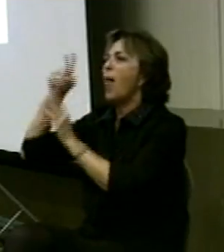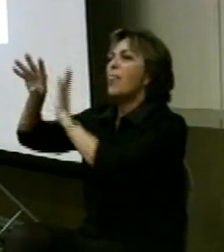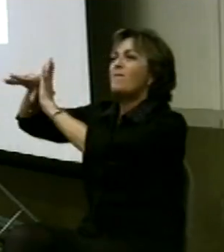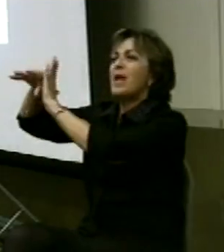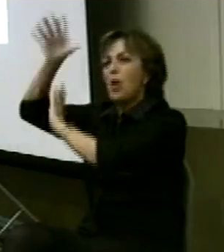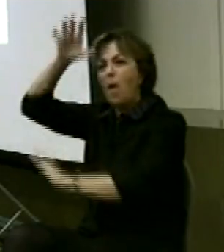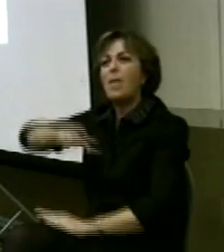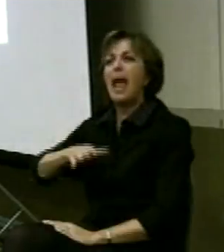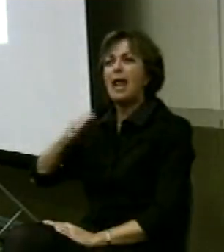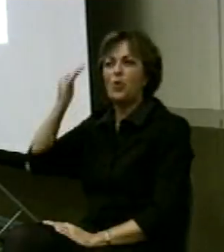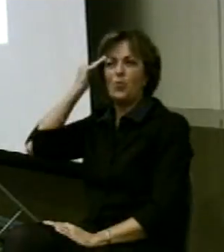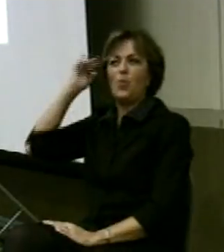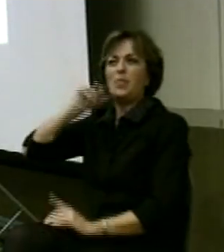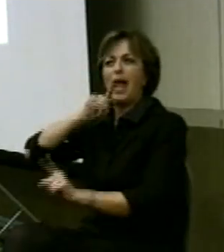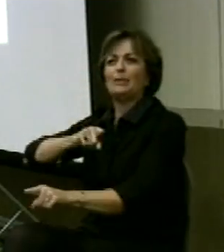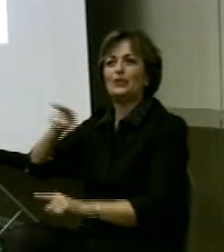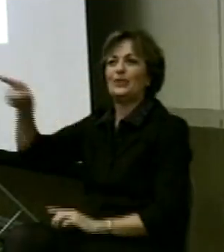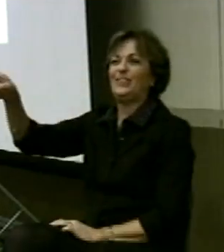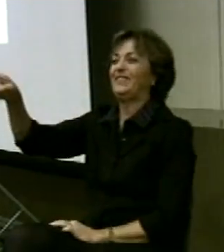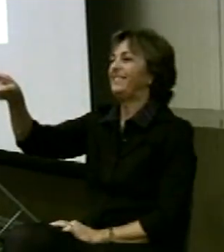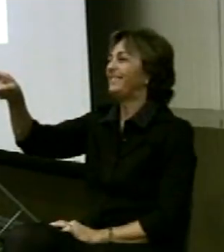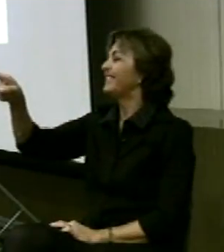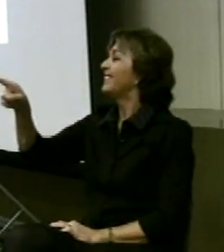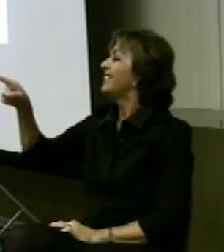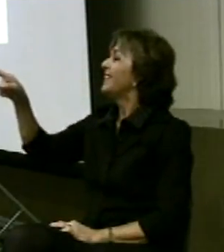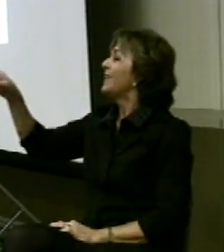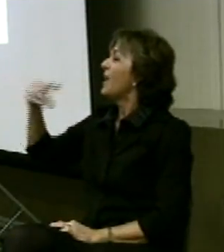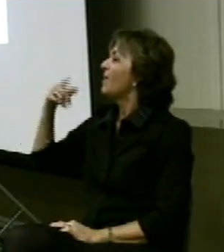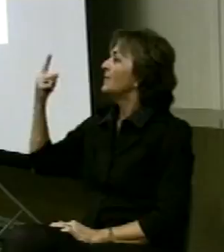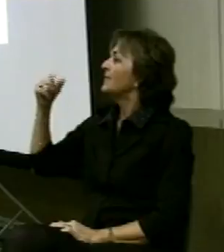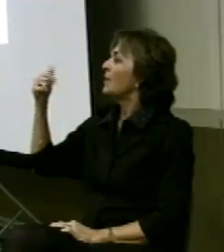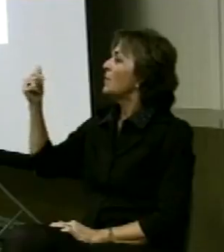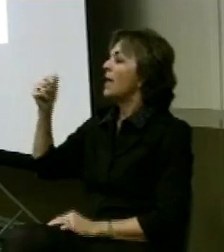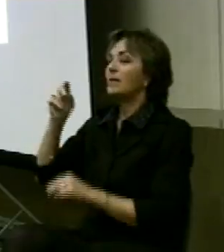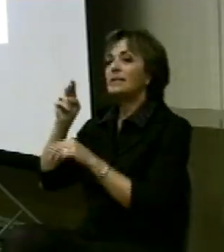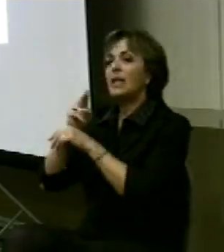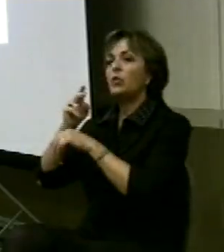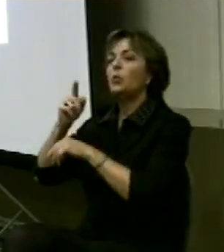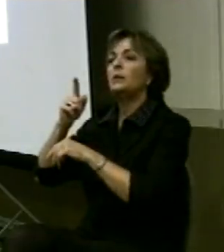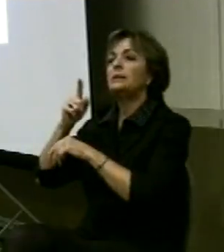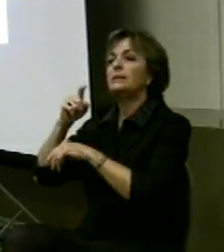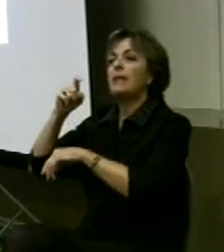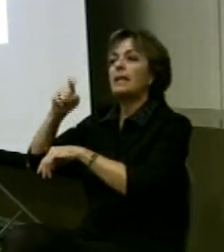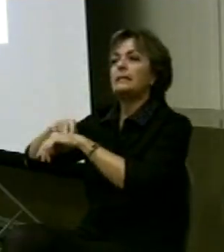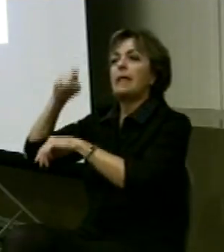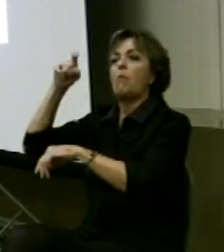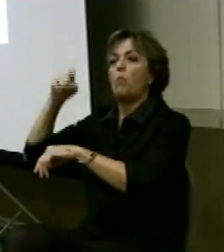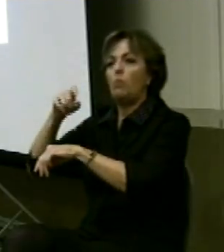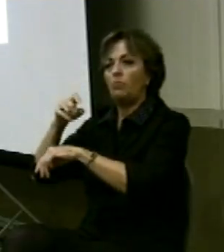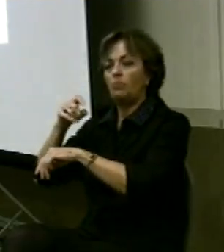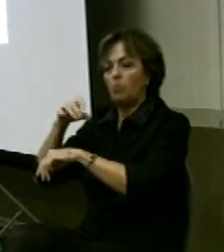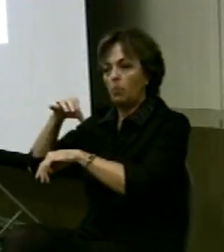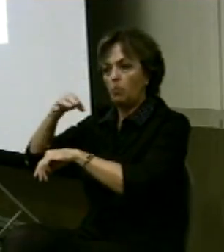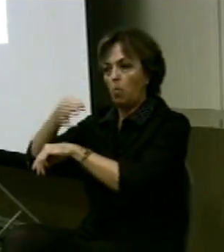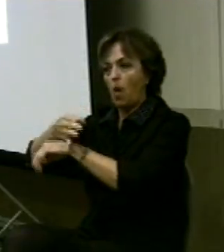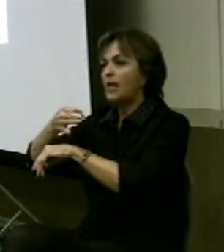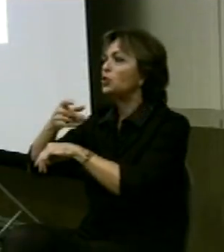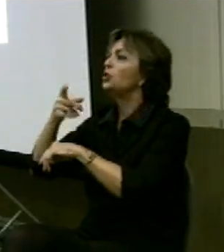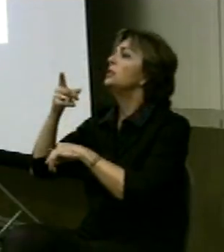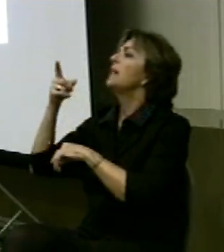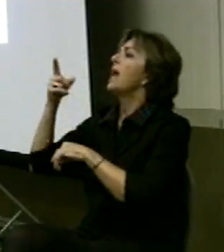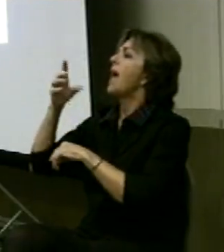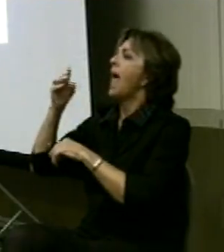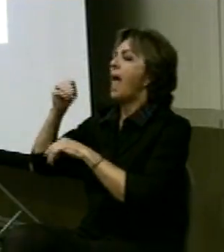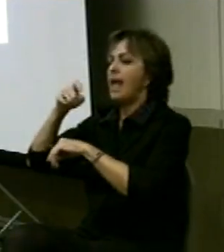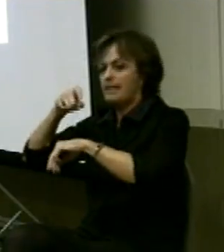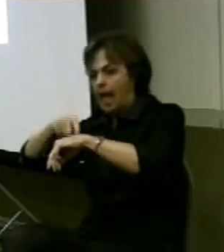in. Marissa? You have somebody else that can use a stopwatch and actually time the amount of time on and